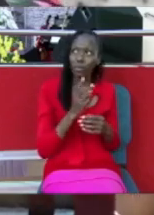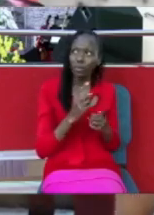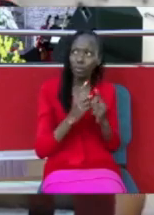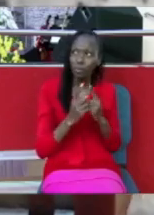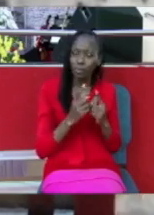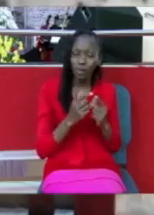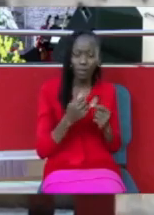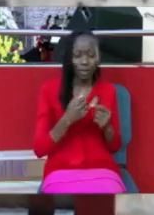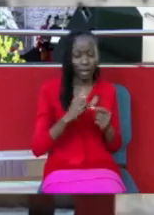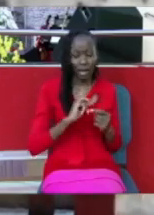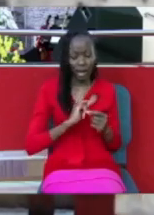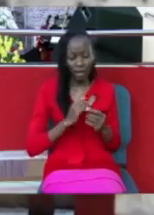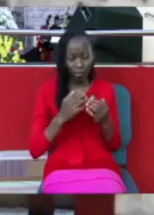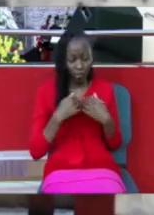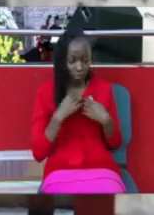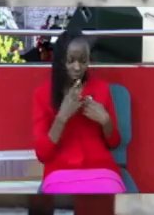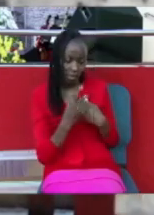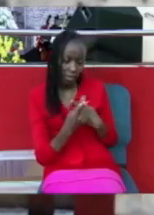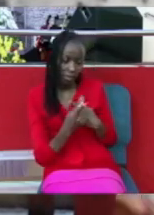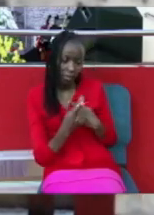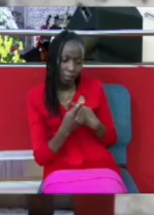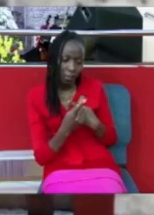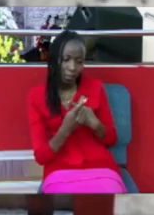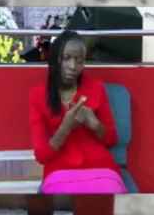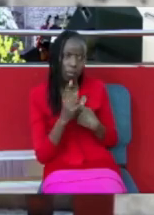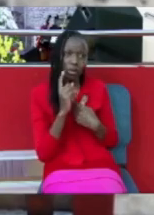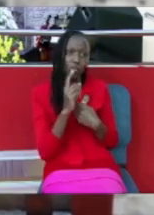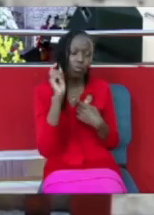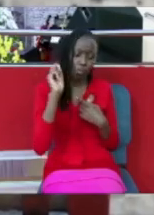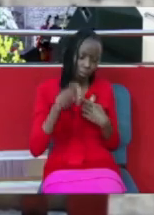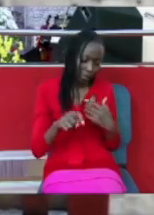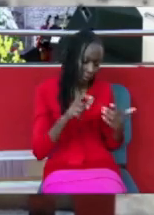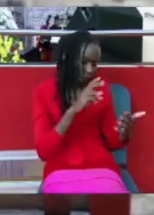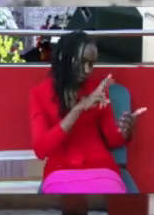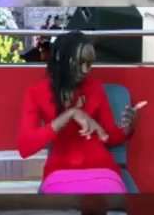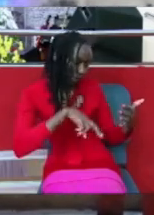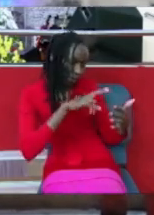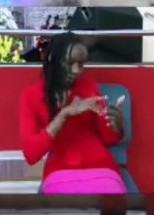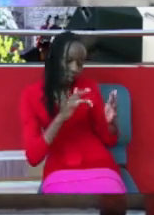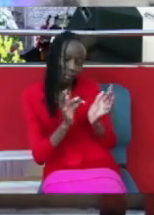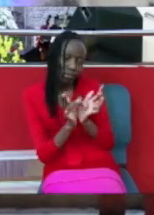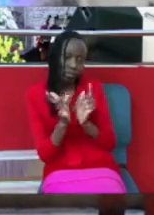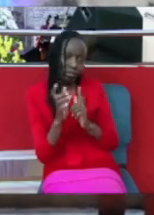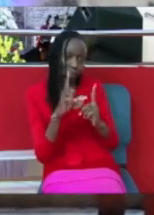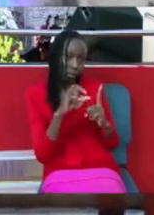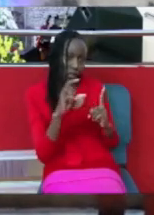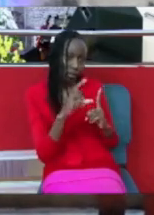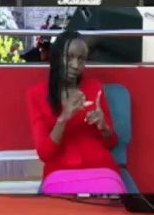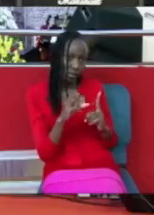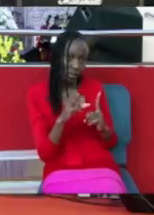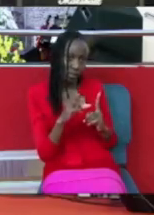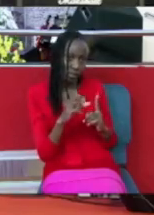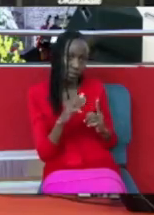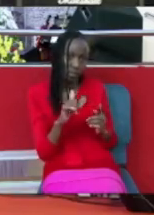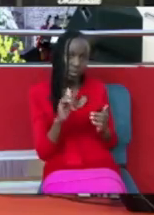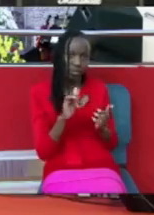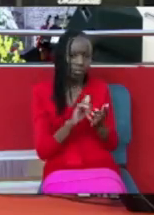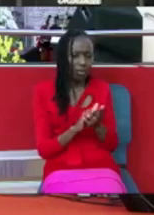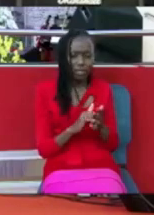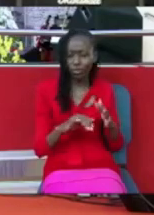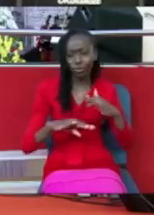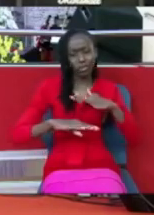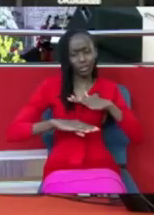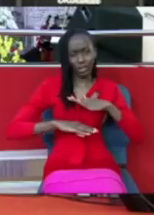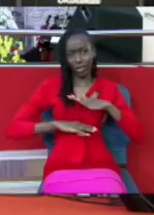have said, nimesema, we must read the word of God. Lazima tusome neno la Bwana. That is not enough, but it is